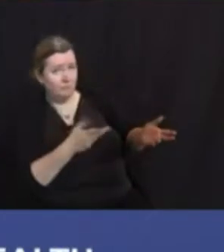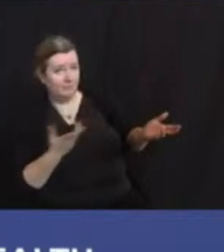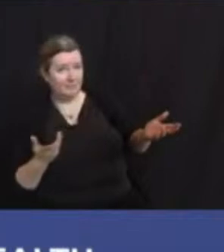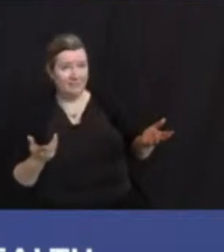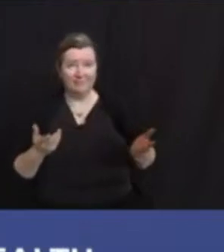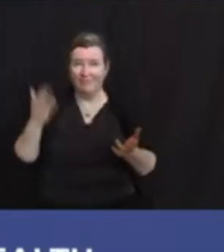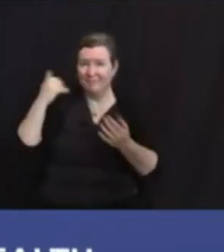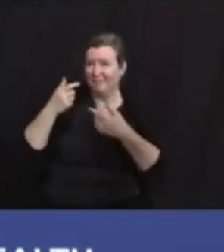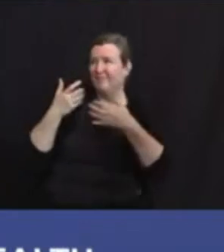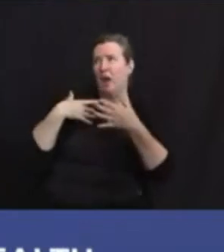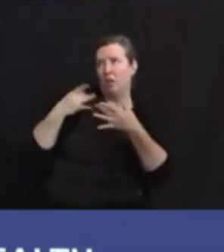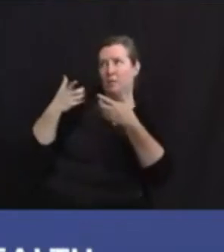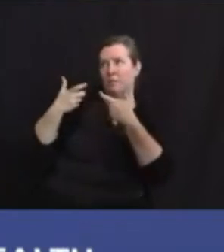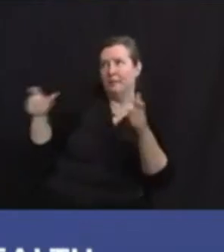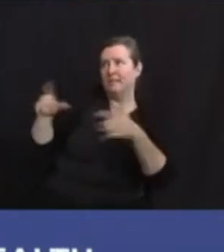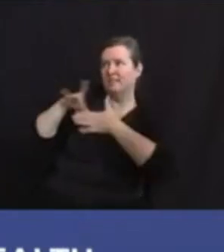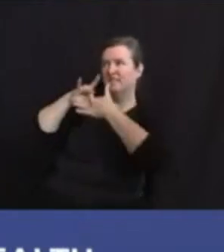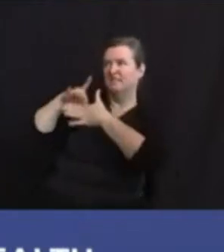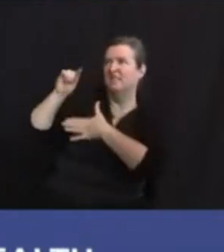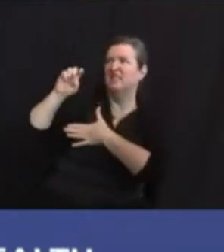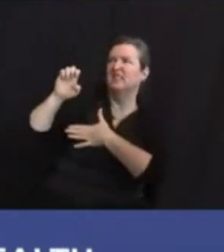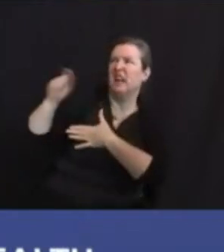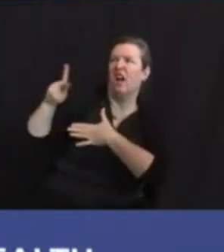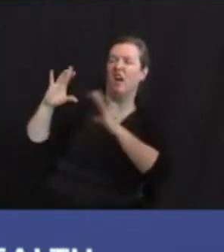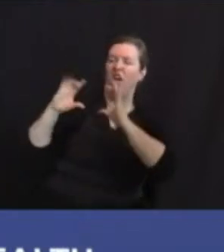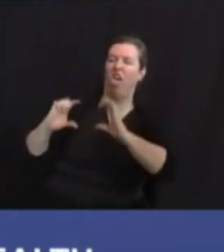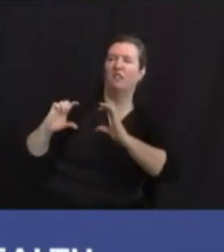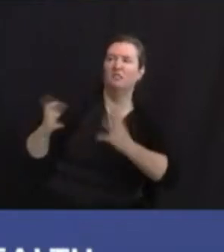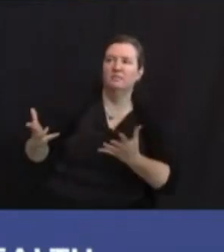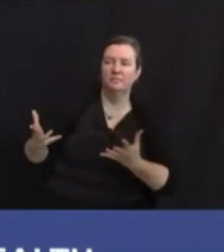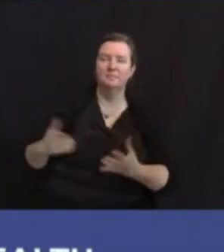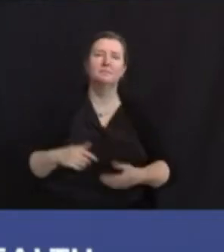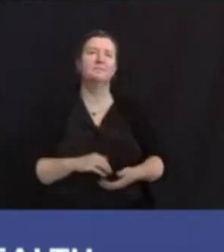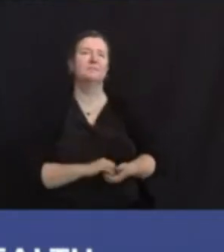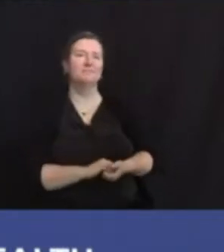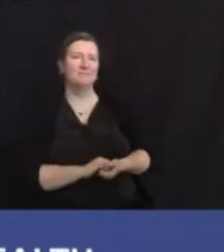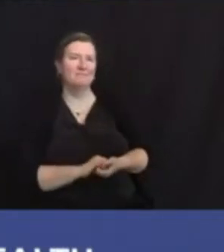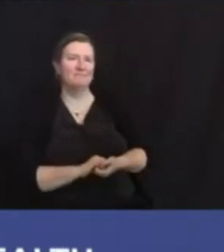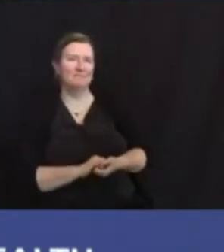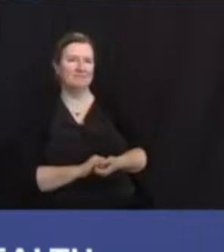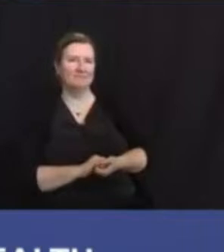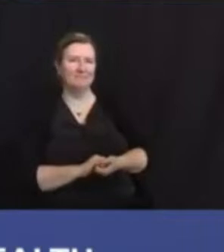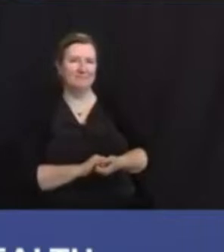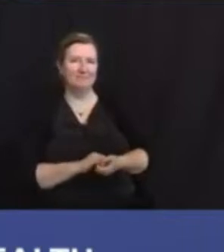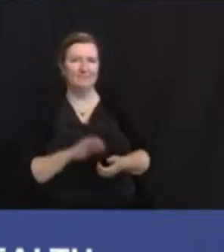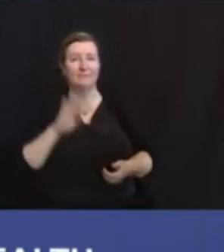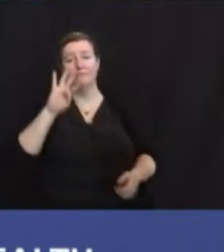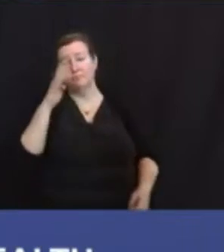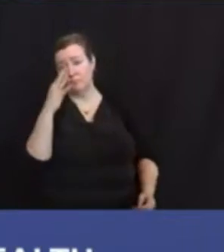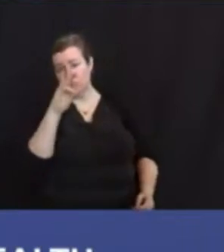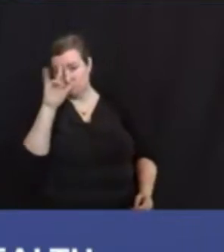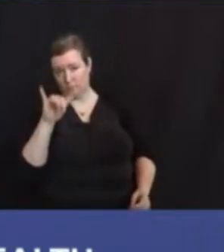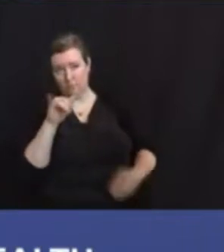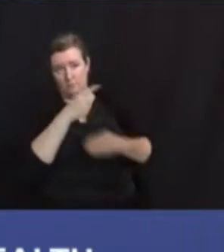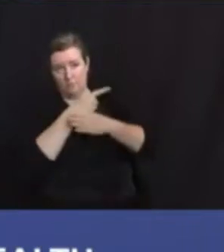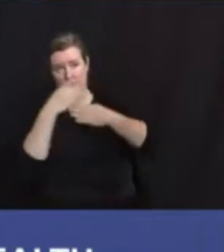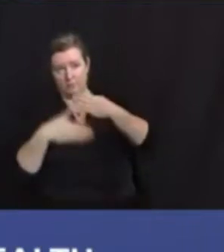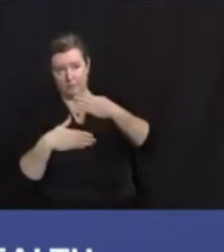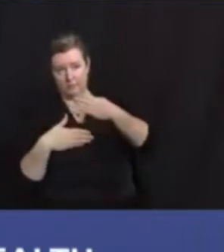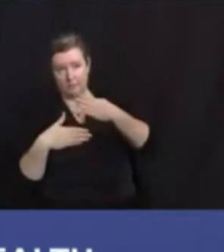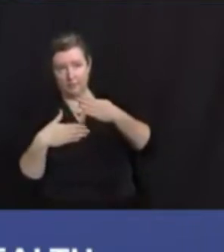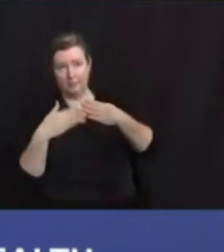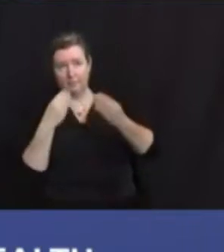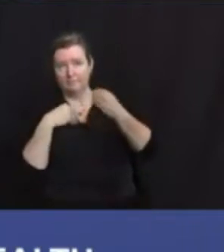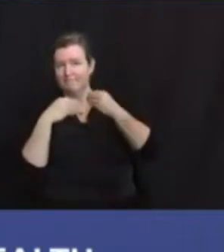indoor dining, you tried to bring back indoor dining 4th of July weekend. You brought it back Labor Day weekend.